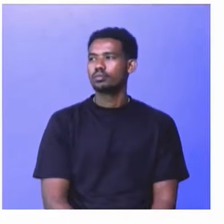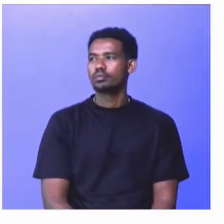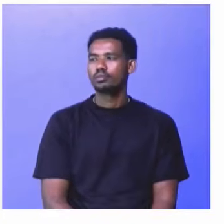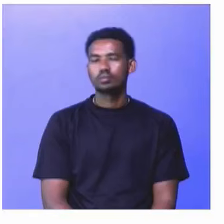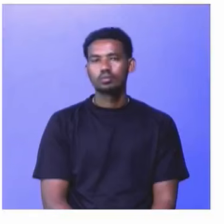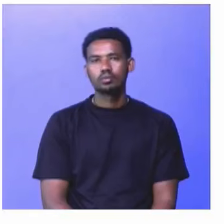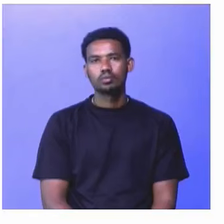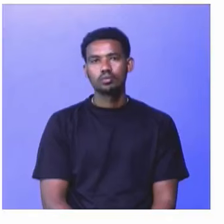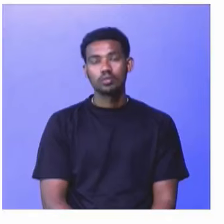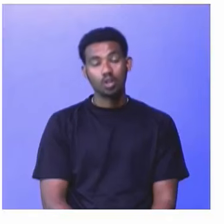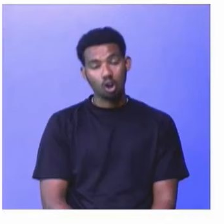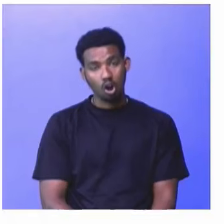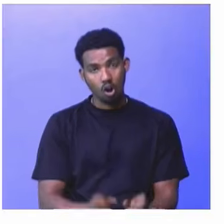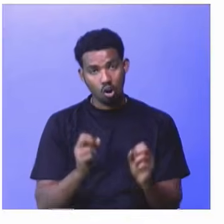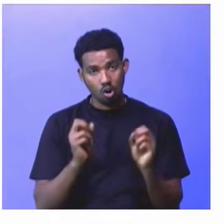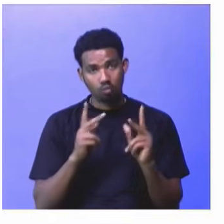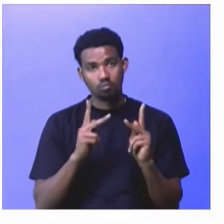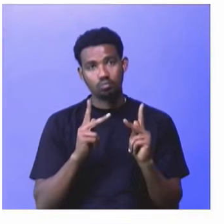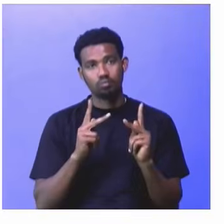oh,